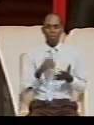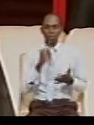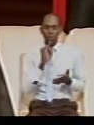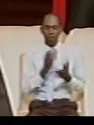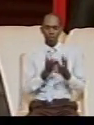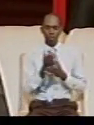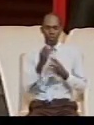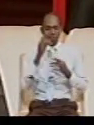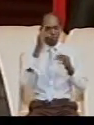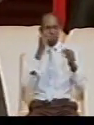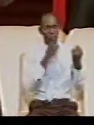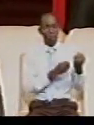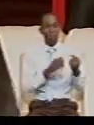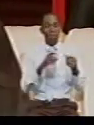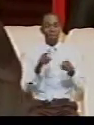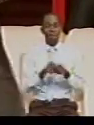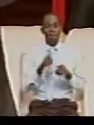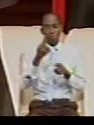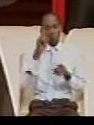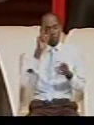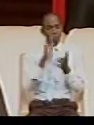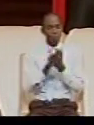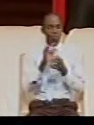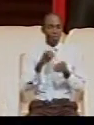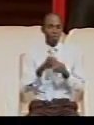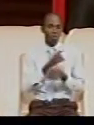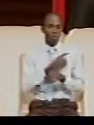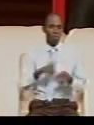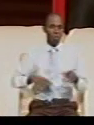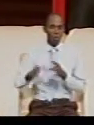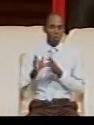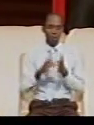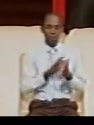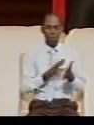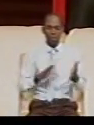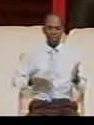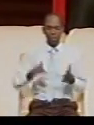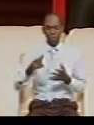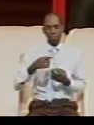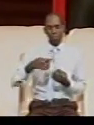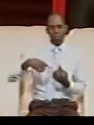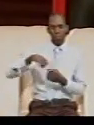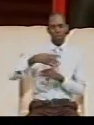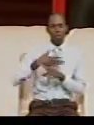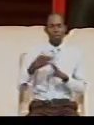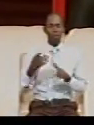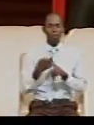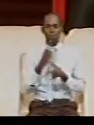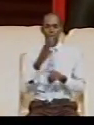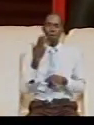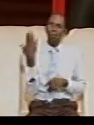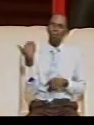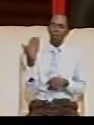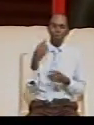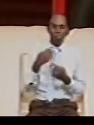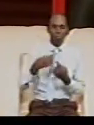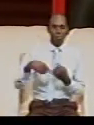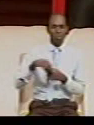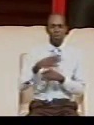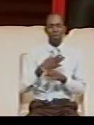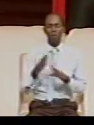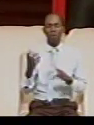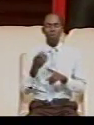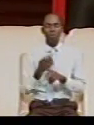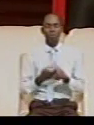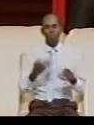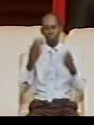you believe on the Lord Jesus Christ, you turn away from your past, turn away from darkness,